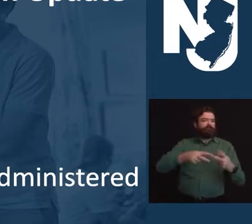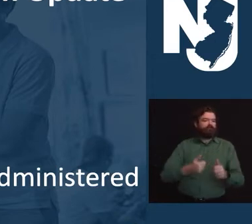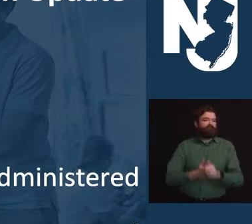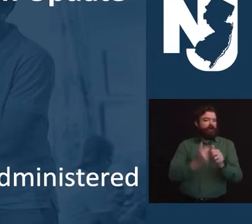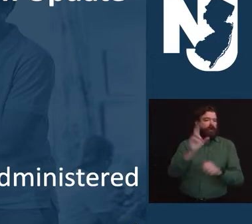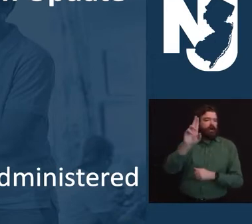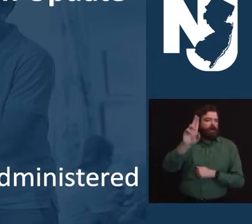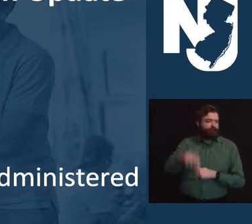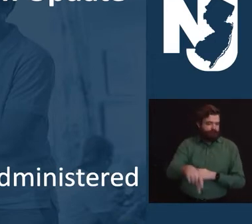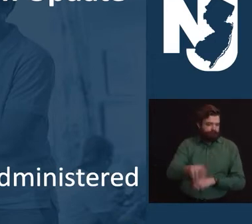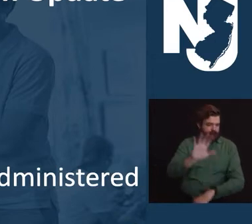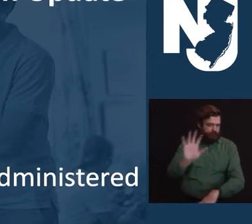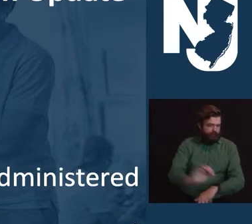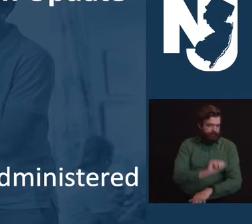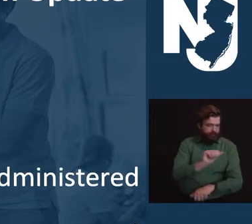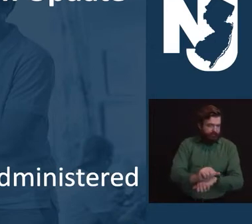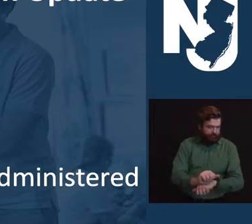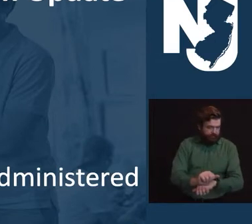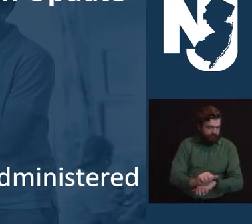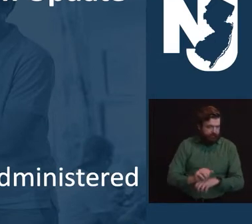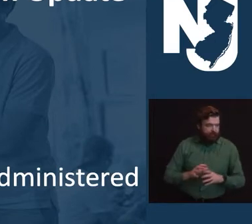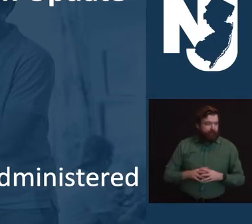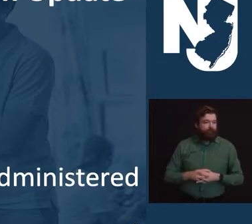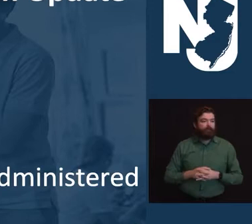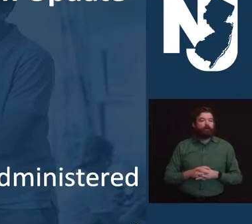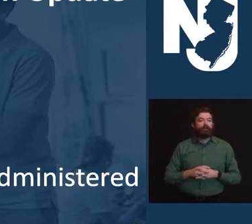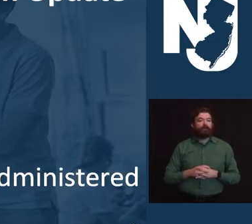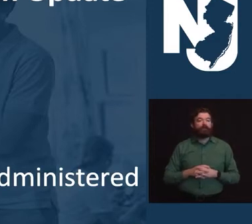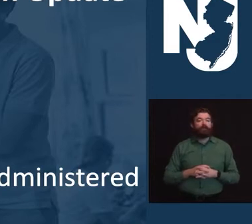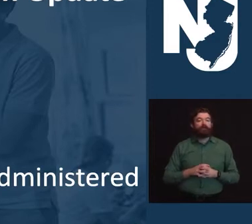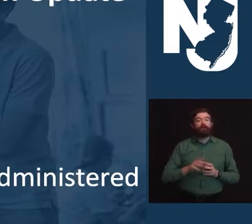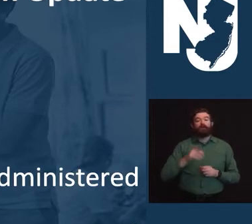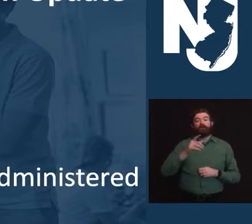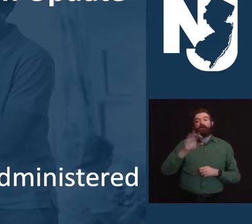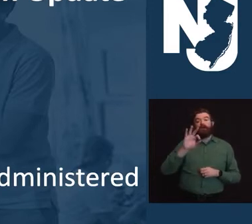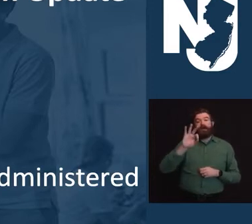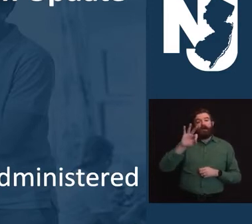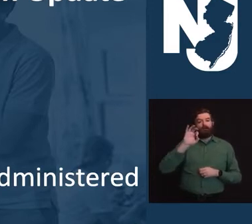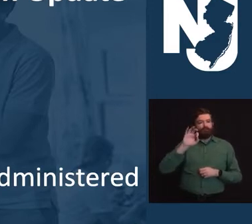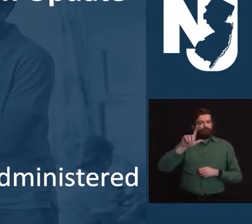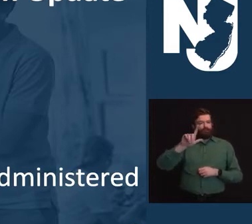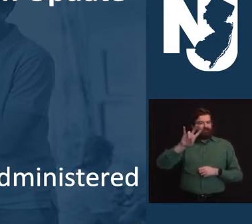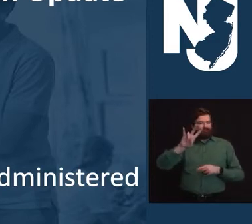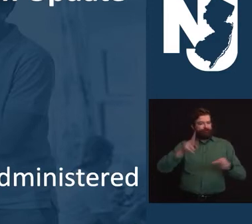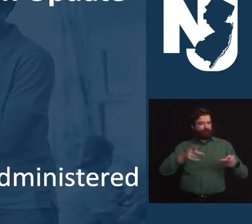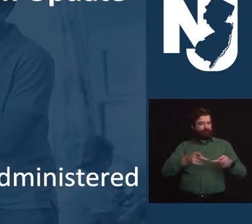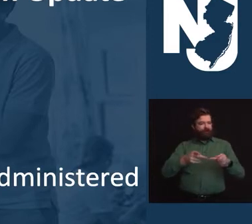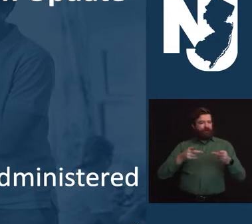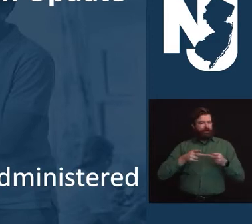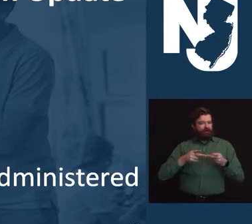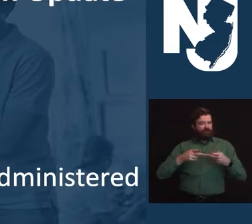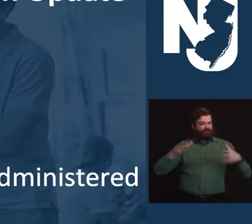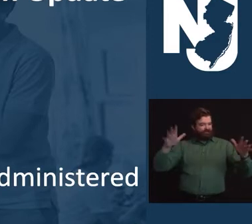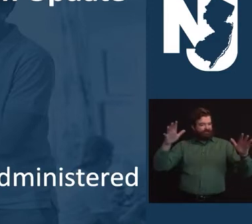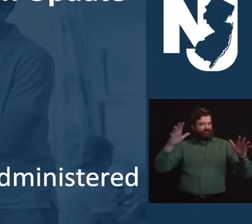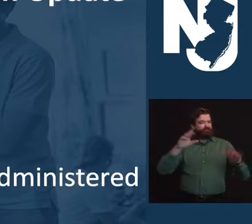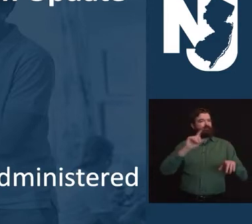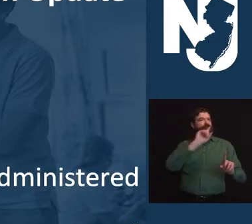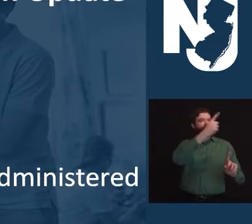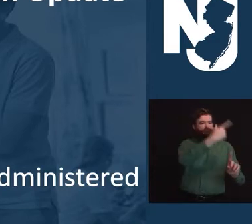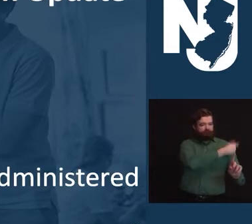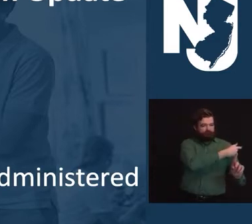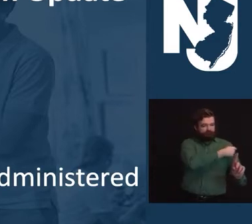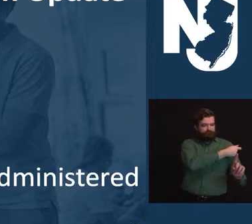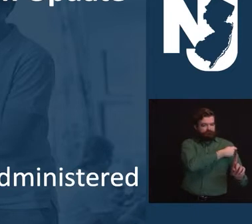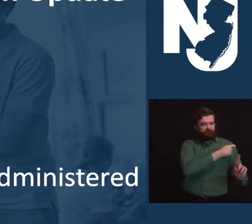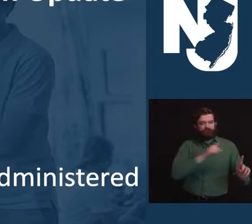visits, 927 facilities have completed, not just scheduled, but completed their first clinics, and 156 their second,